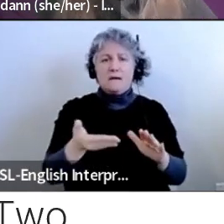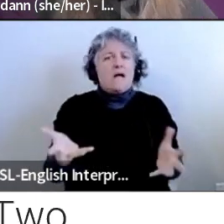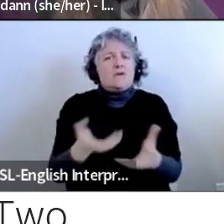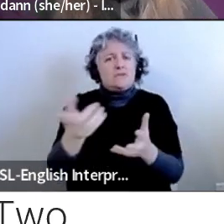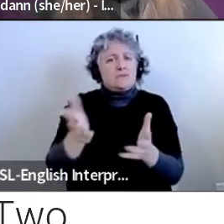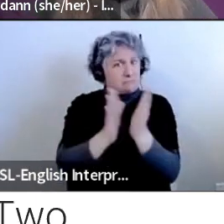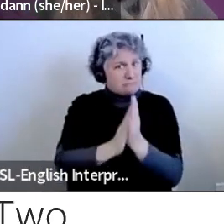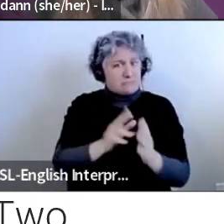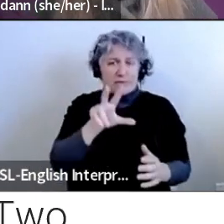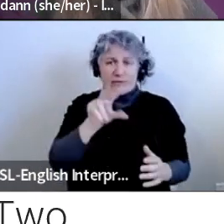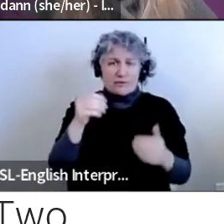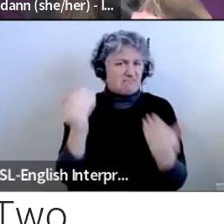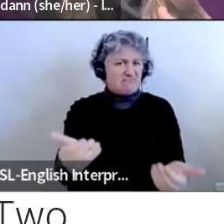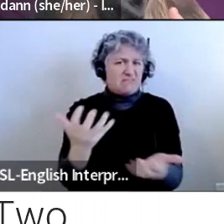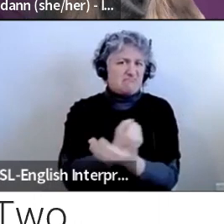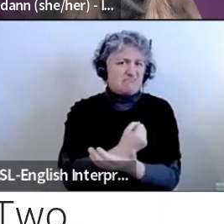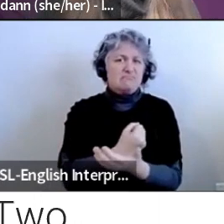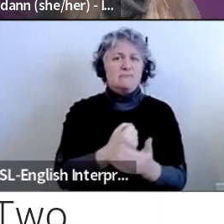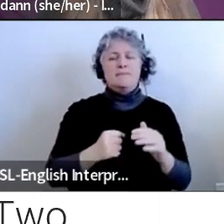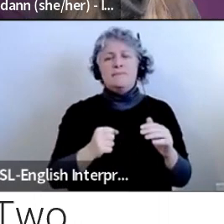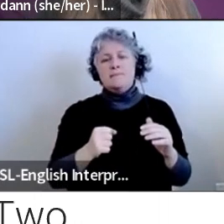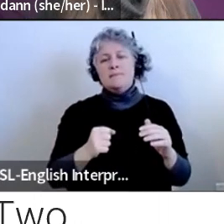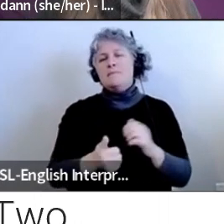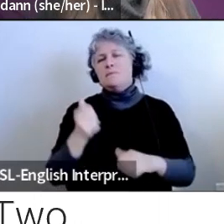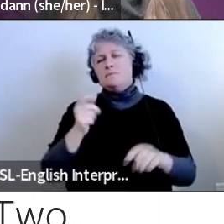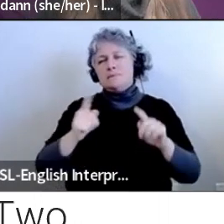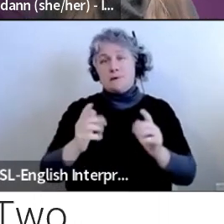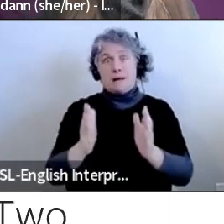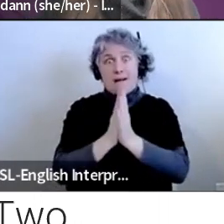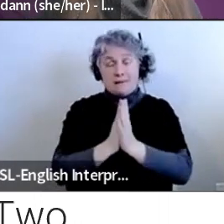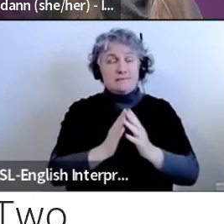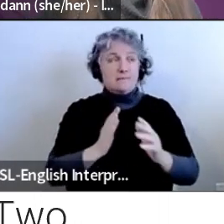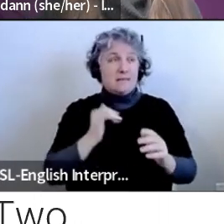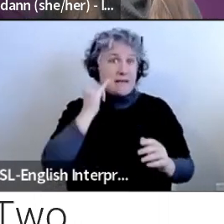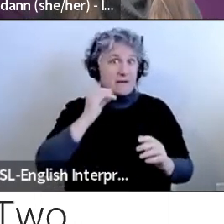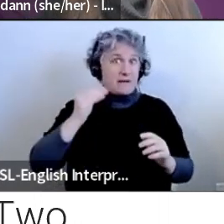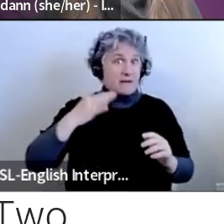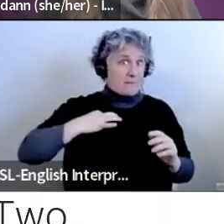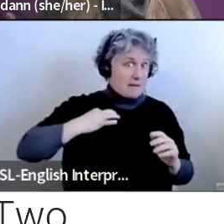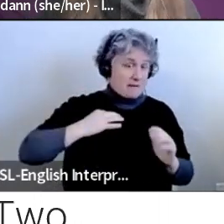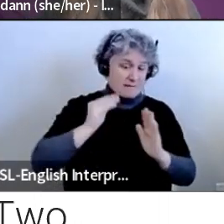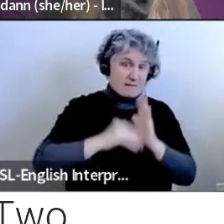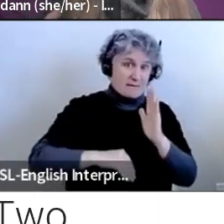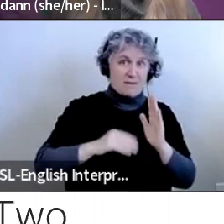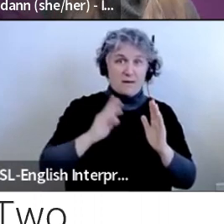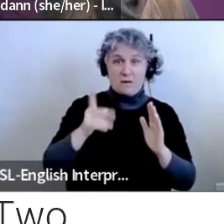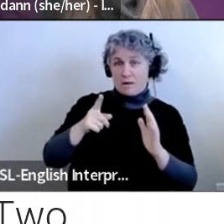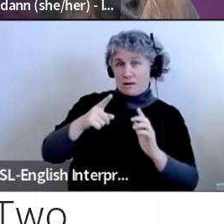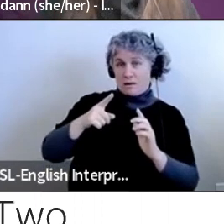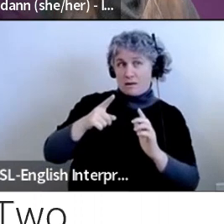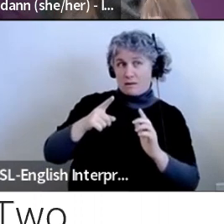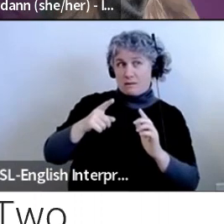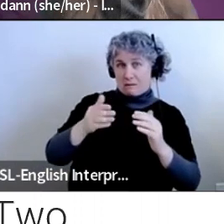request $30,000. A frequently asked question is, will my application be scored better if I'm